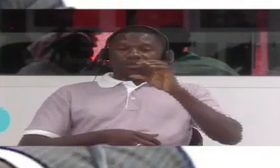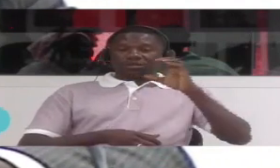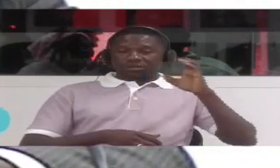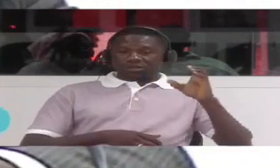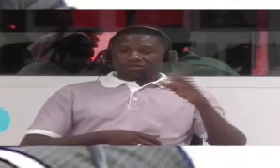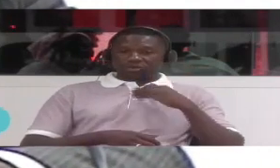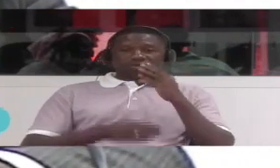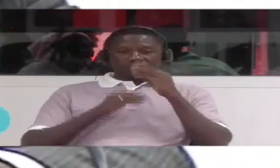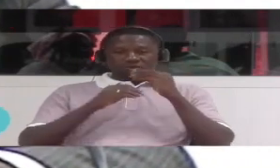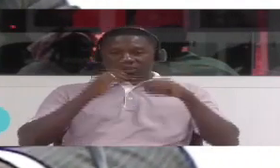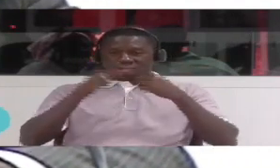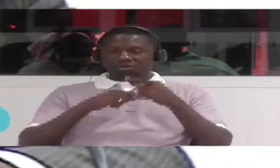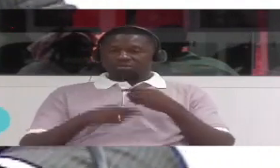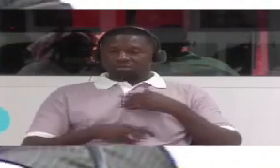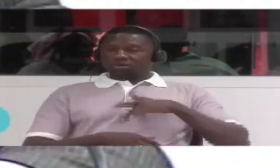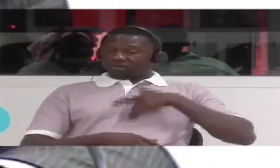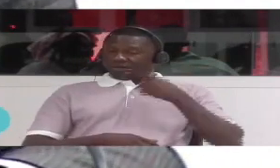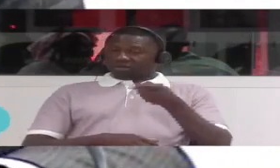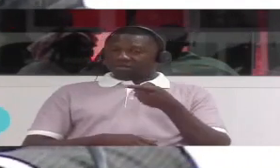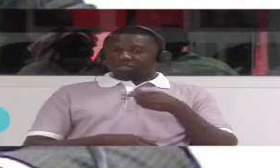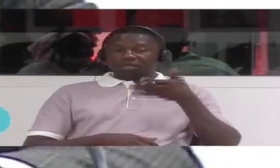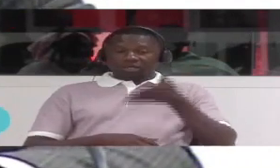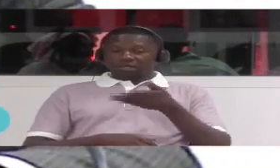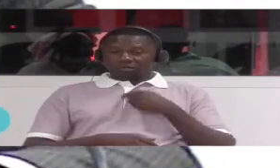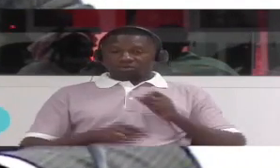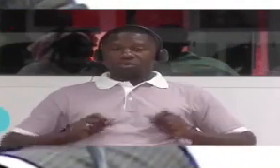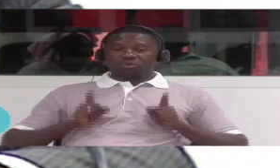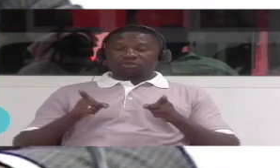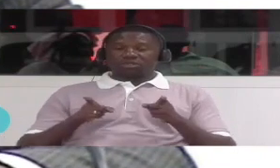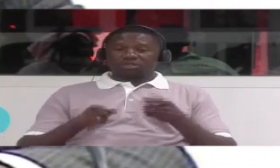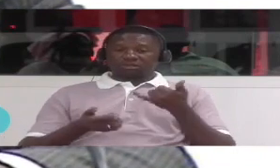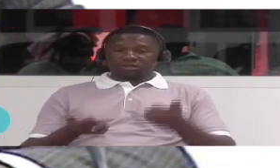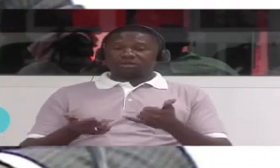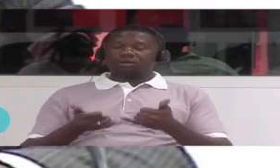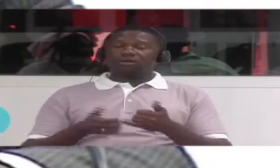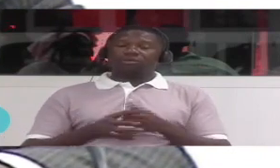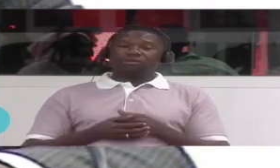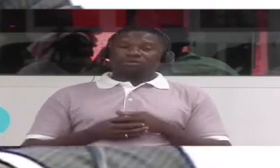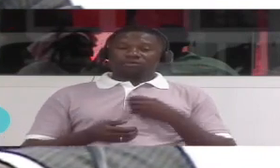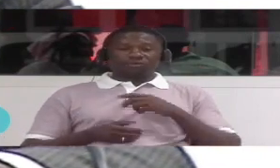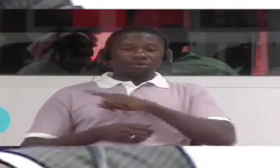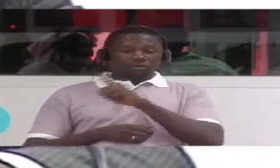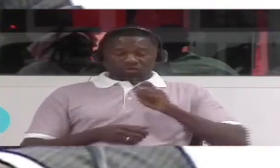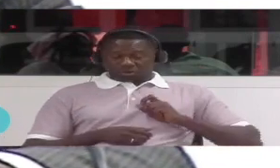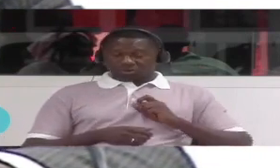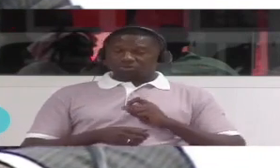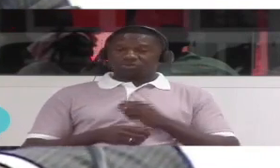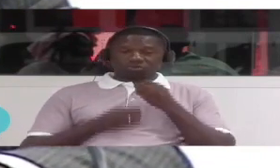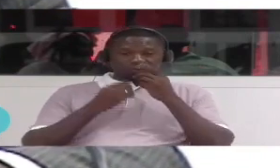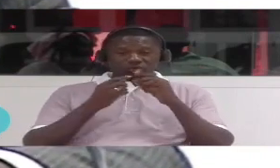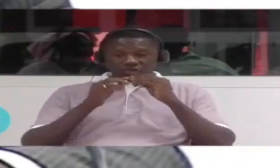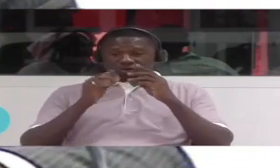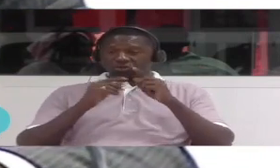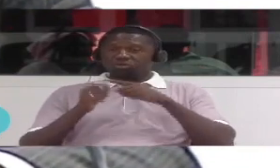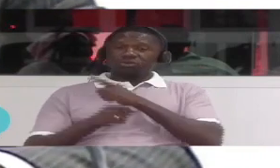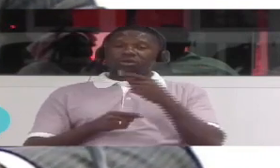I felt that here was an opportunity now for Ross to talk to the